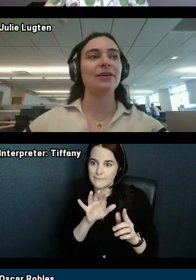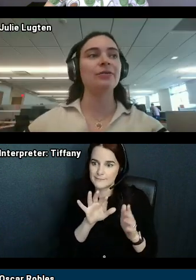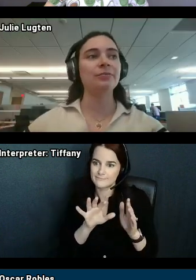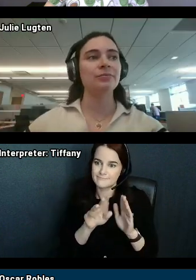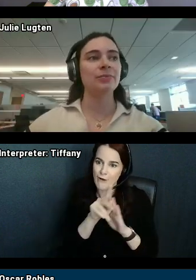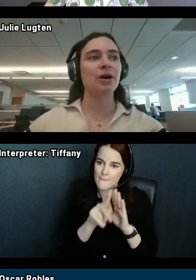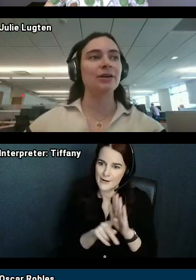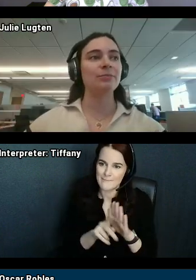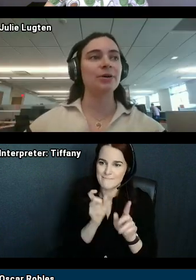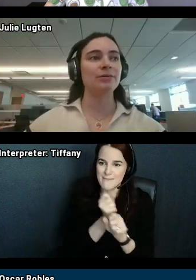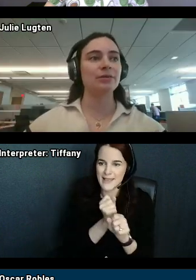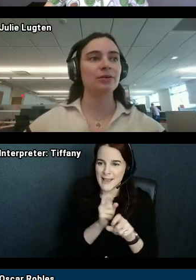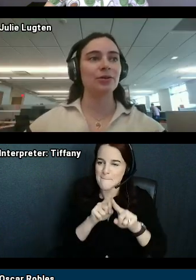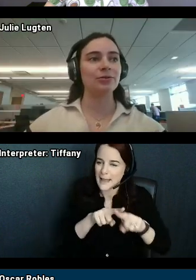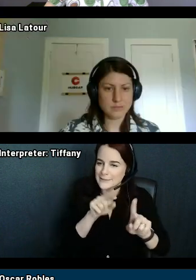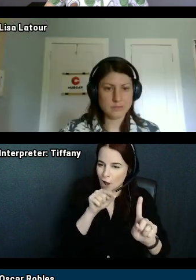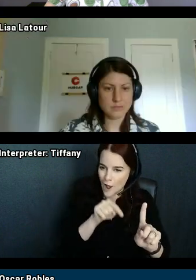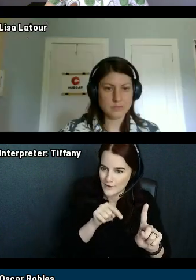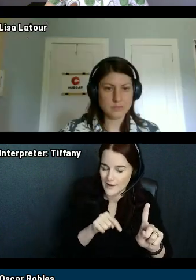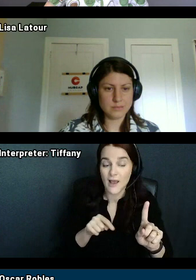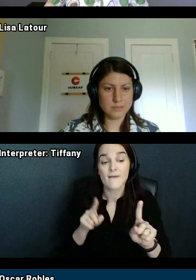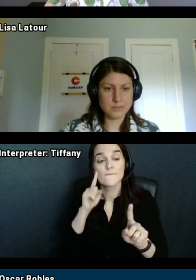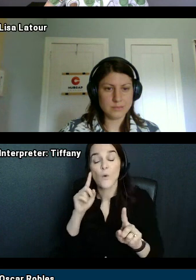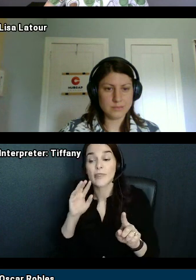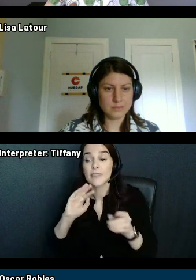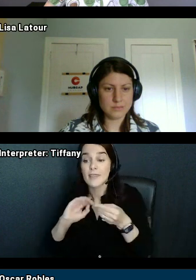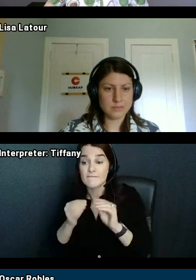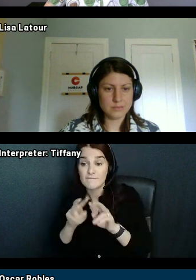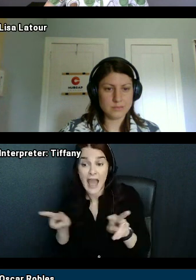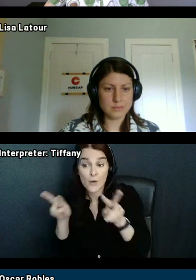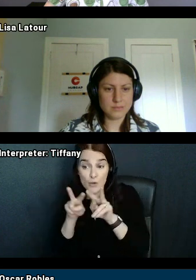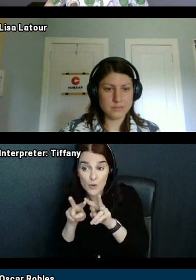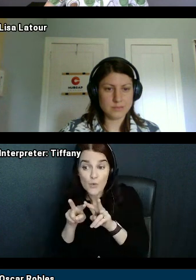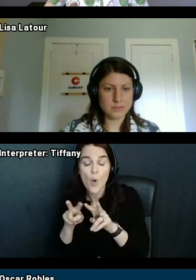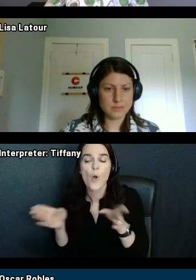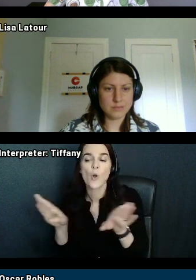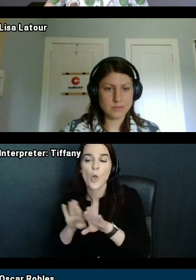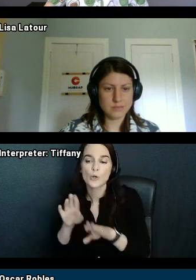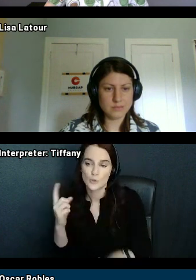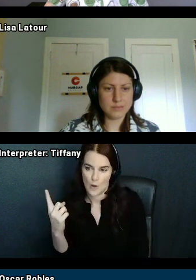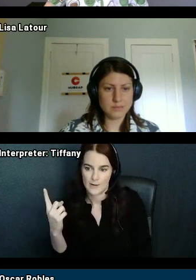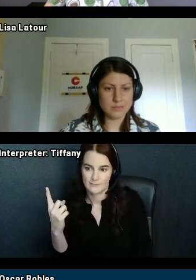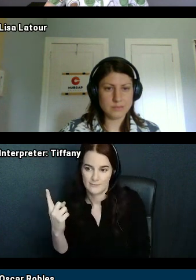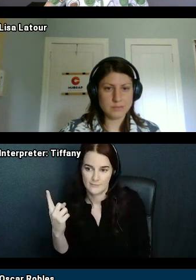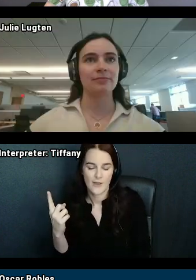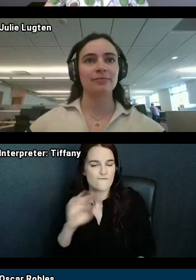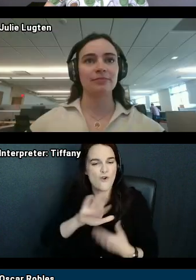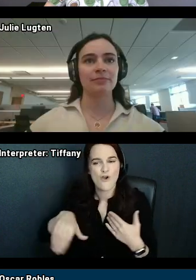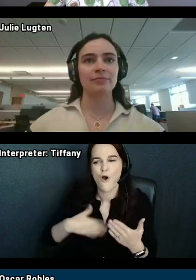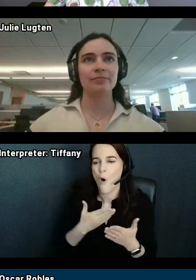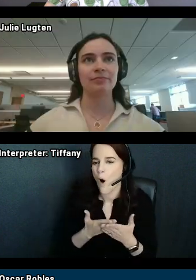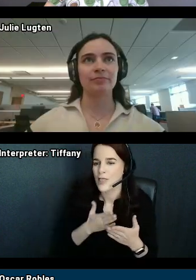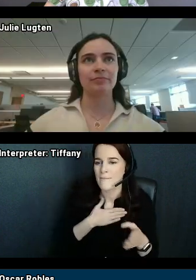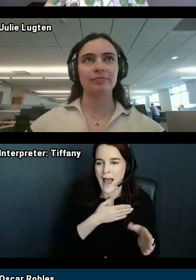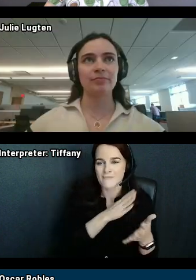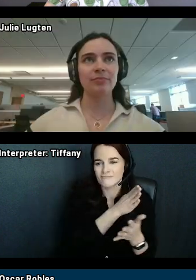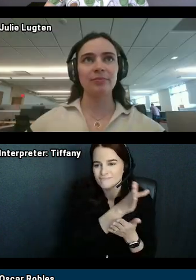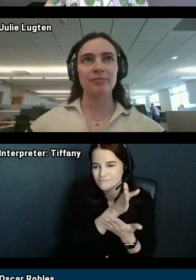for the value, I'll input closed won across any of my pipelines.